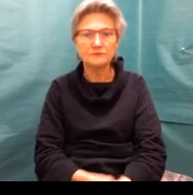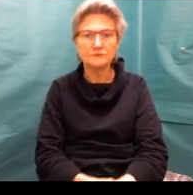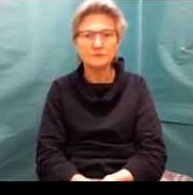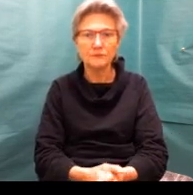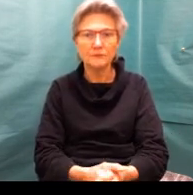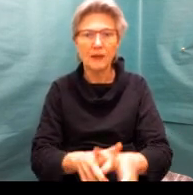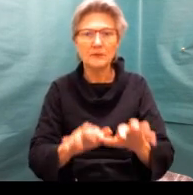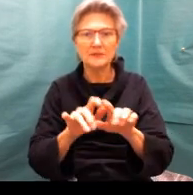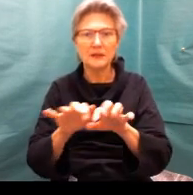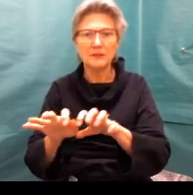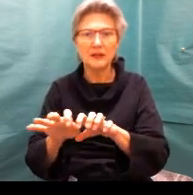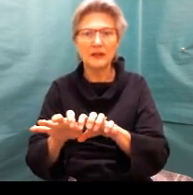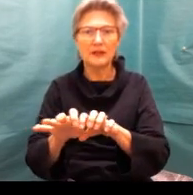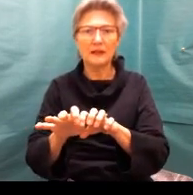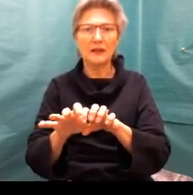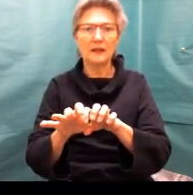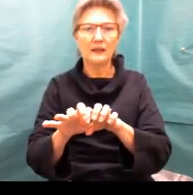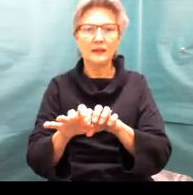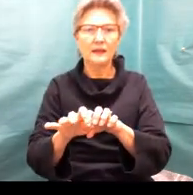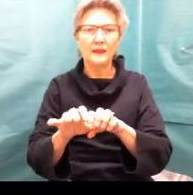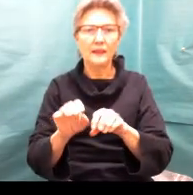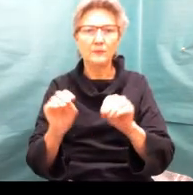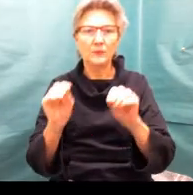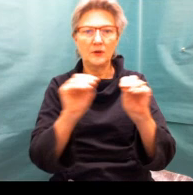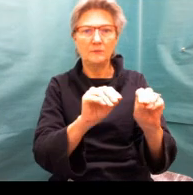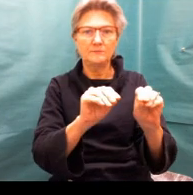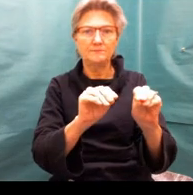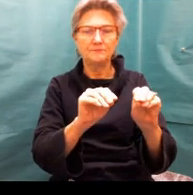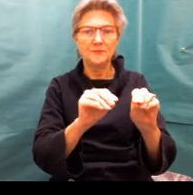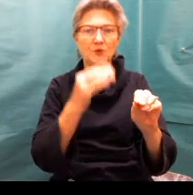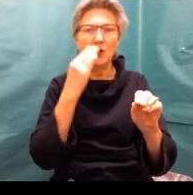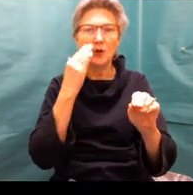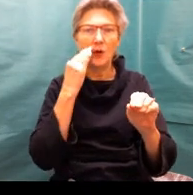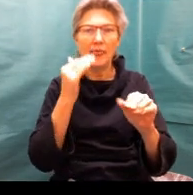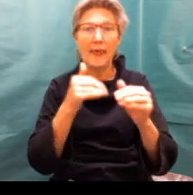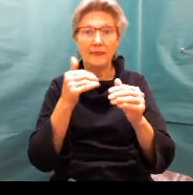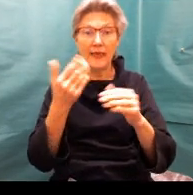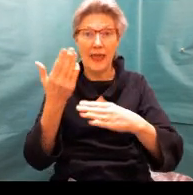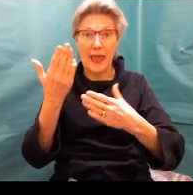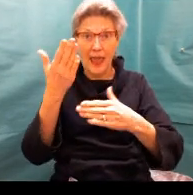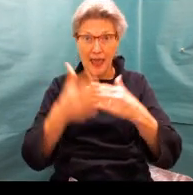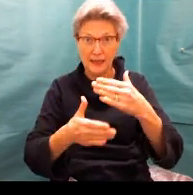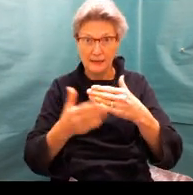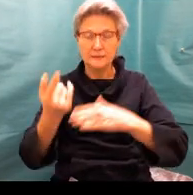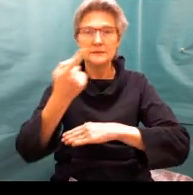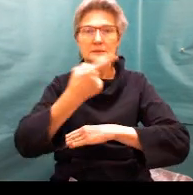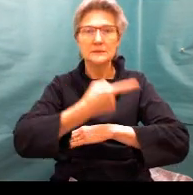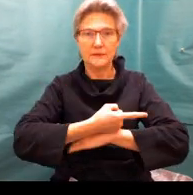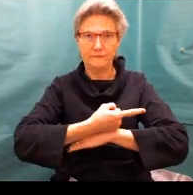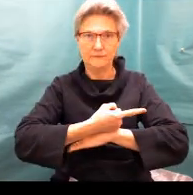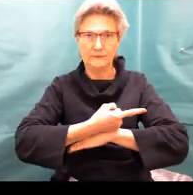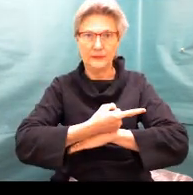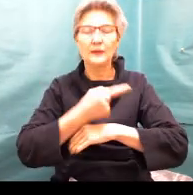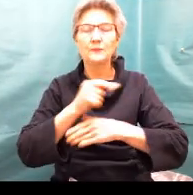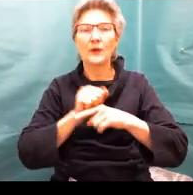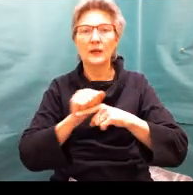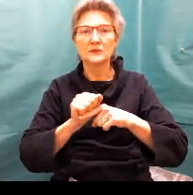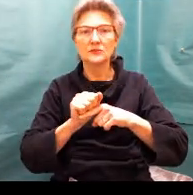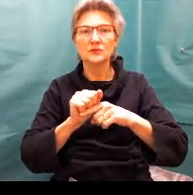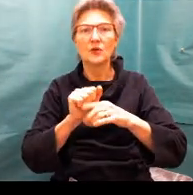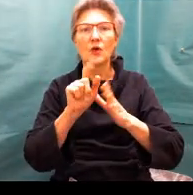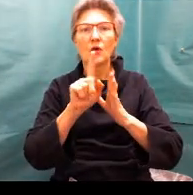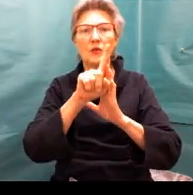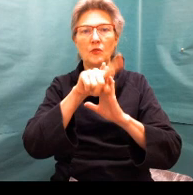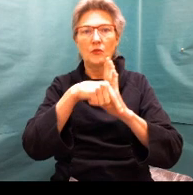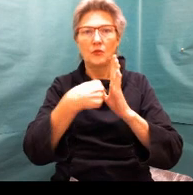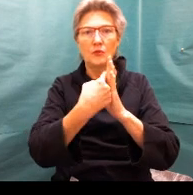type that in and put it over here. So I know that after the end of day 1, he practiced for that 3/4 of an hour. So now